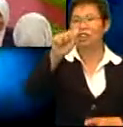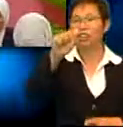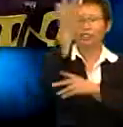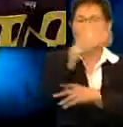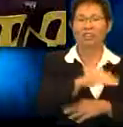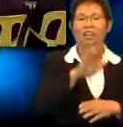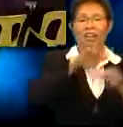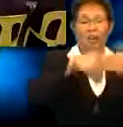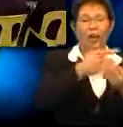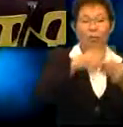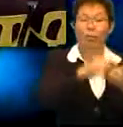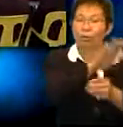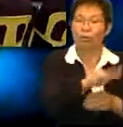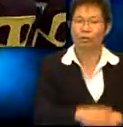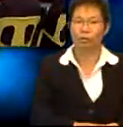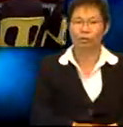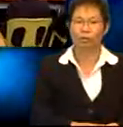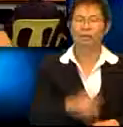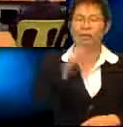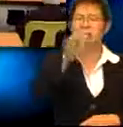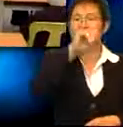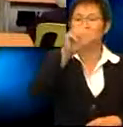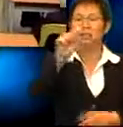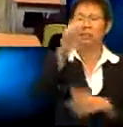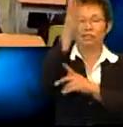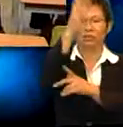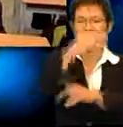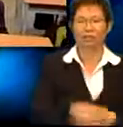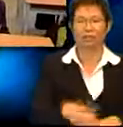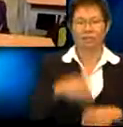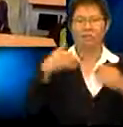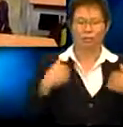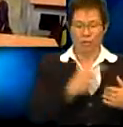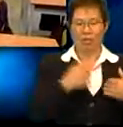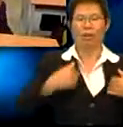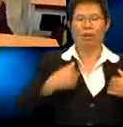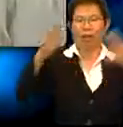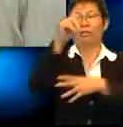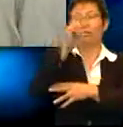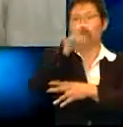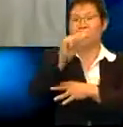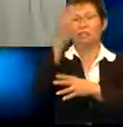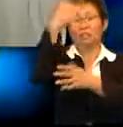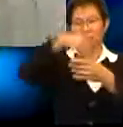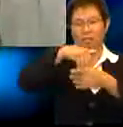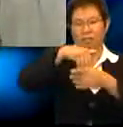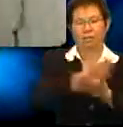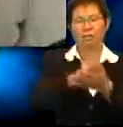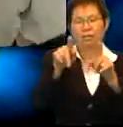Teja tree. Okay, how about your one? Same, Teja tree. We have a lot of Teja tree in our school. How about your